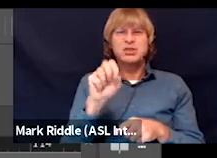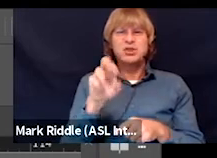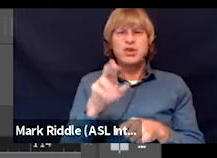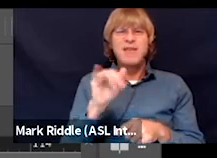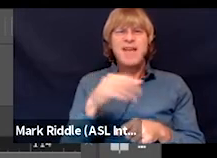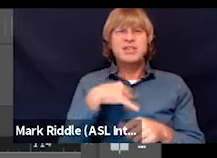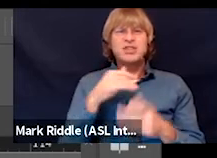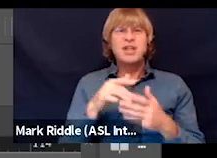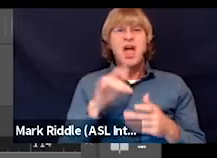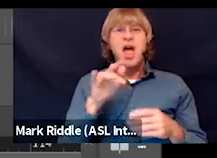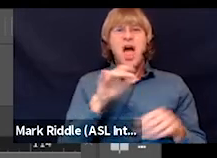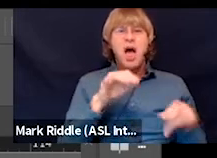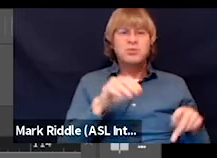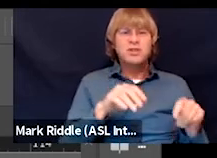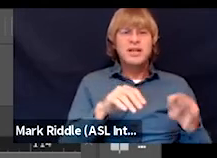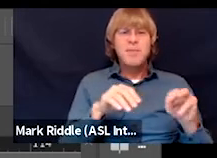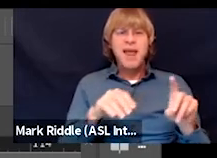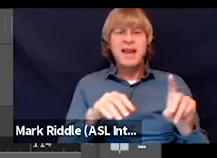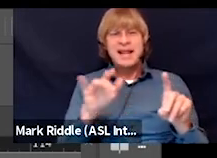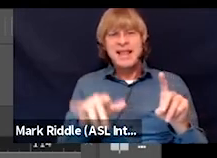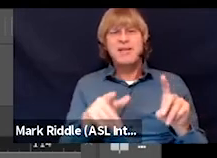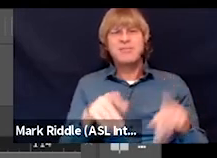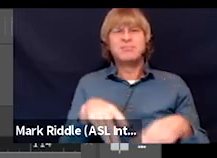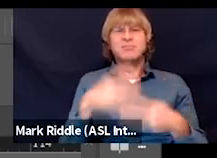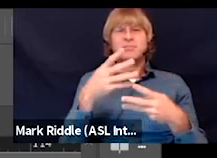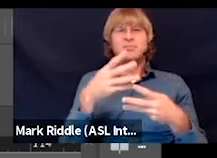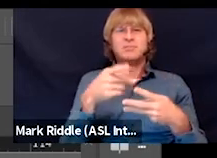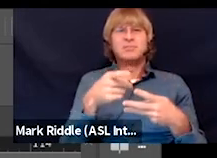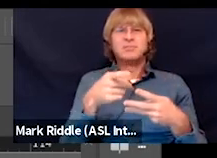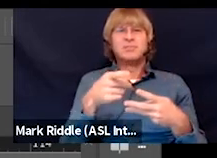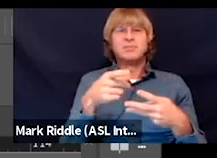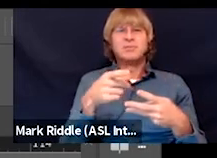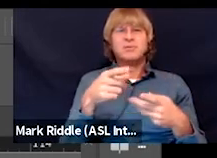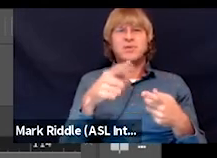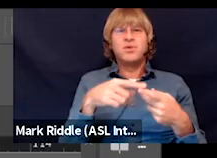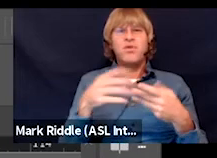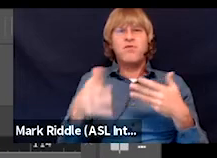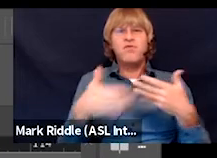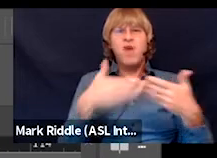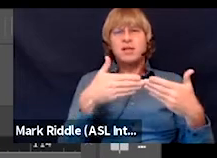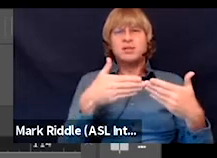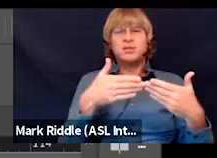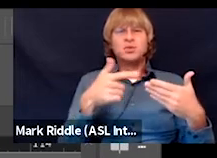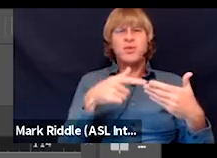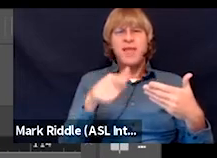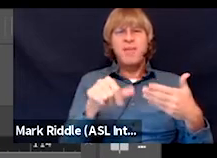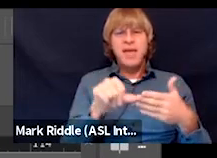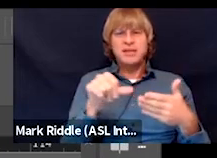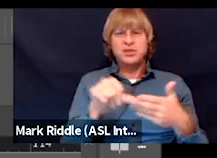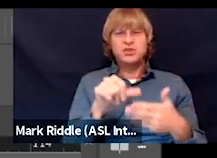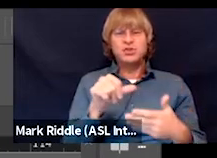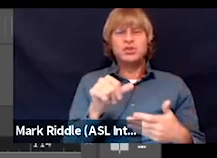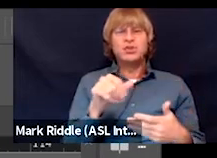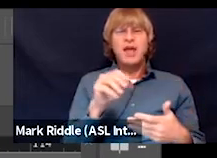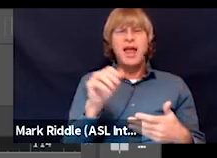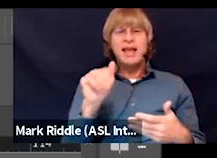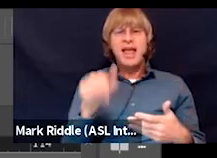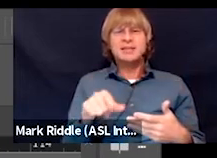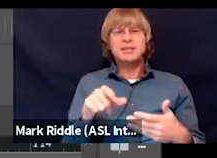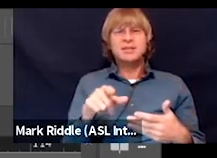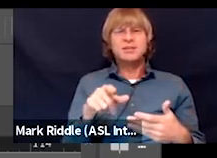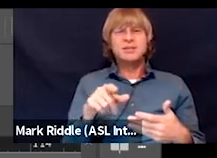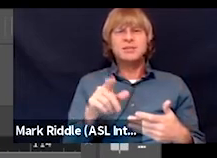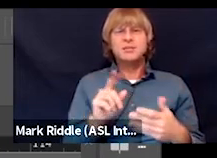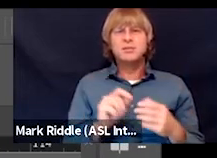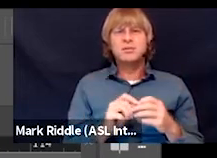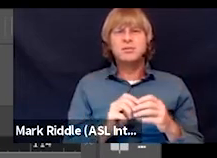option command click, it brings that master item to the front or to that page, and I can, come